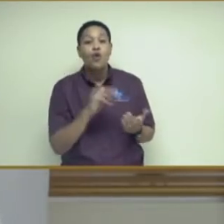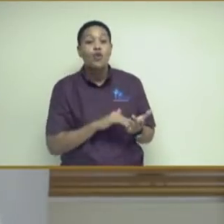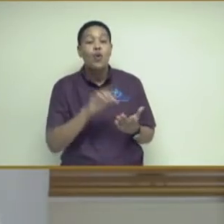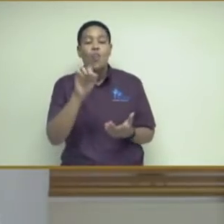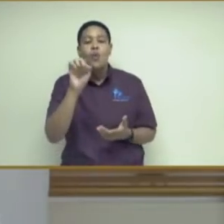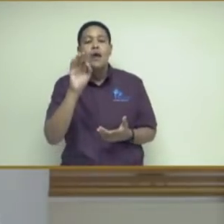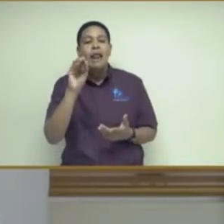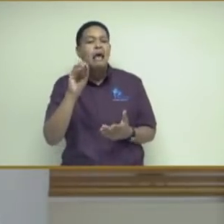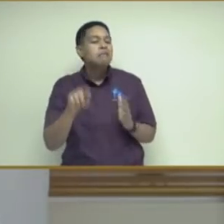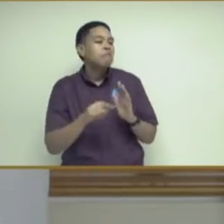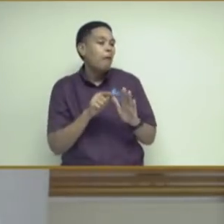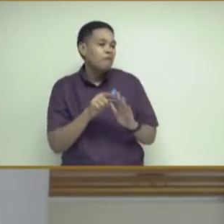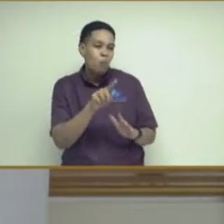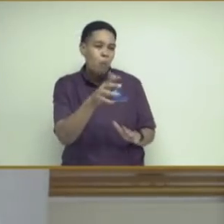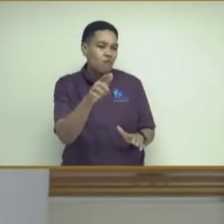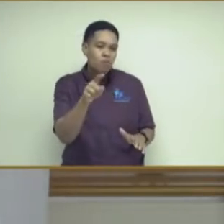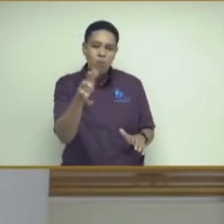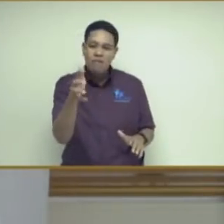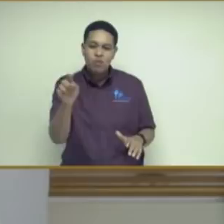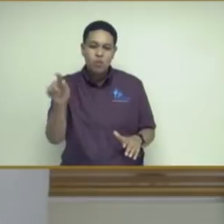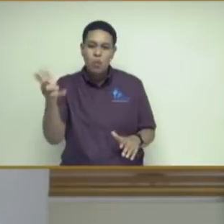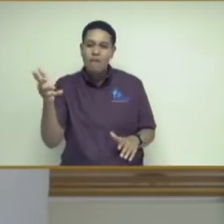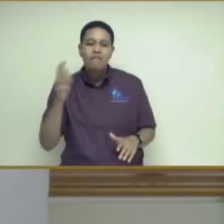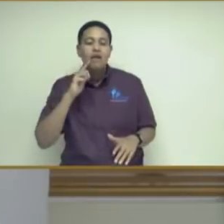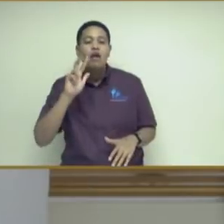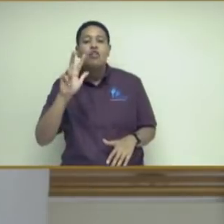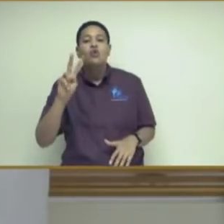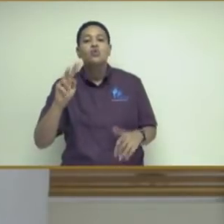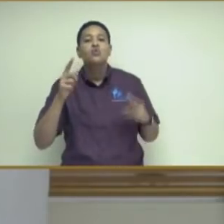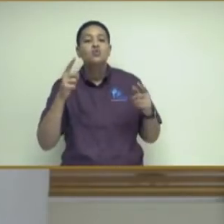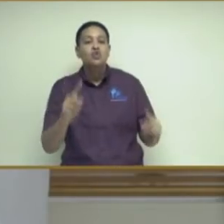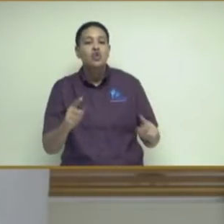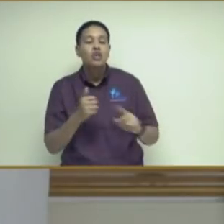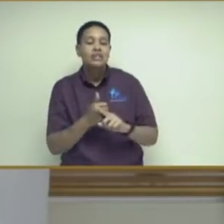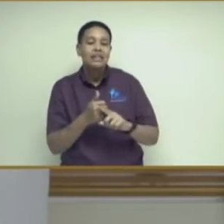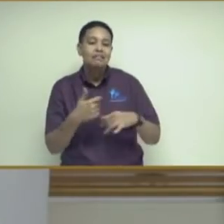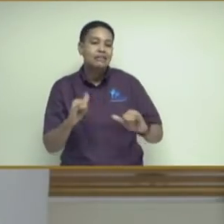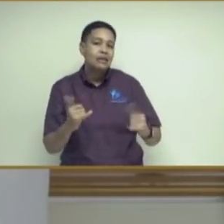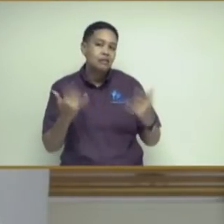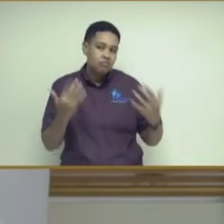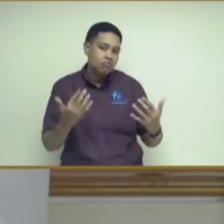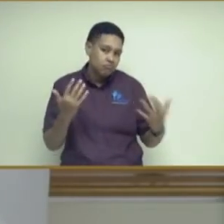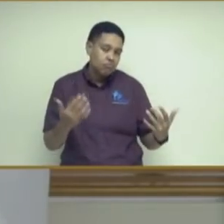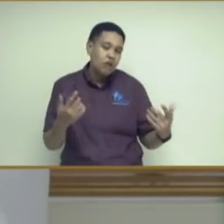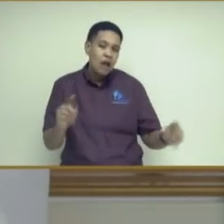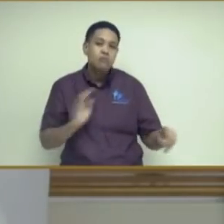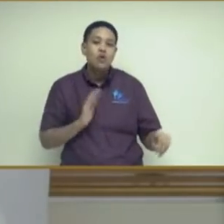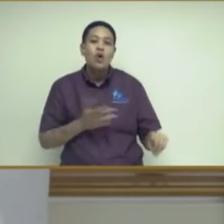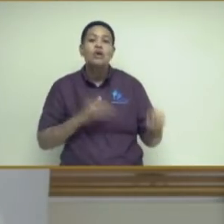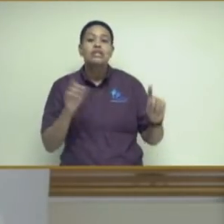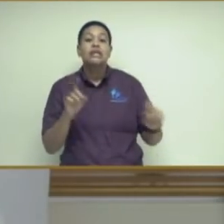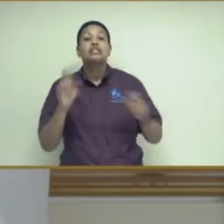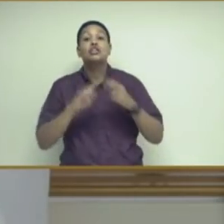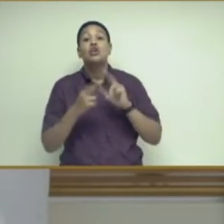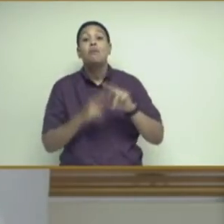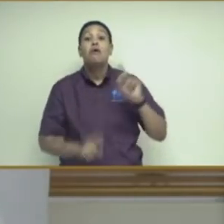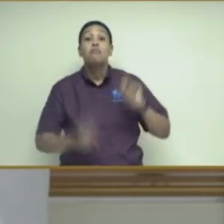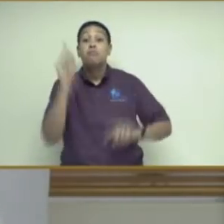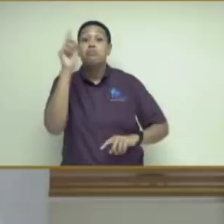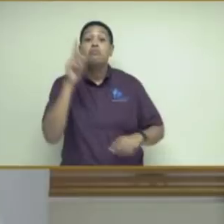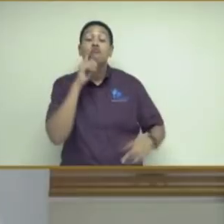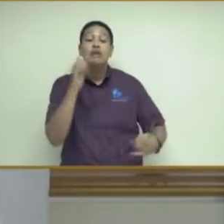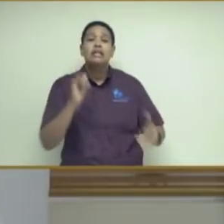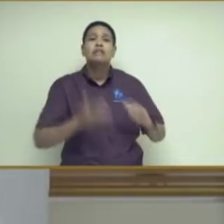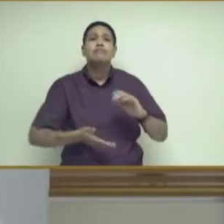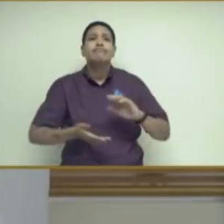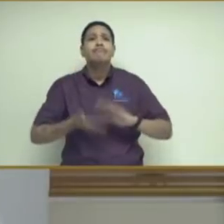13,190 have returned negative results, and 32 results are still pending. So our testing numbers have gone up and have been going